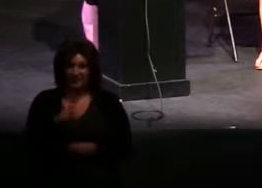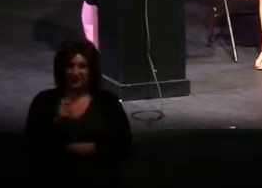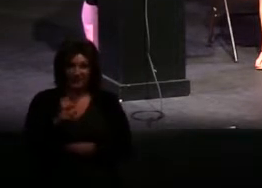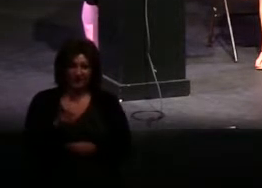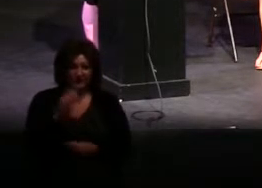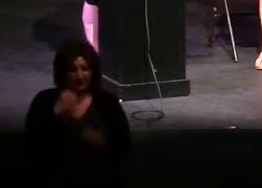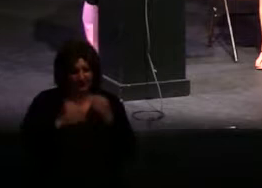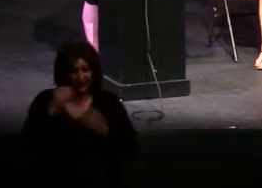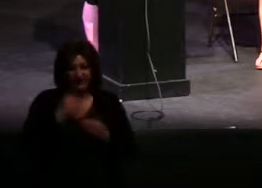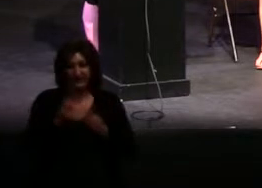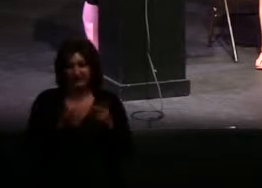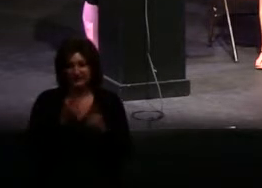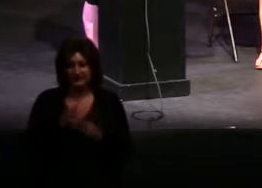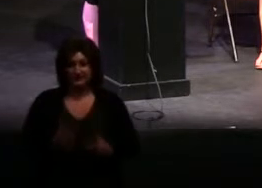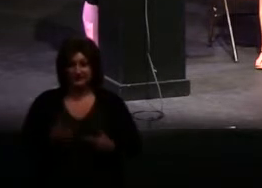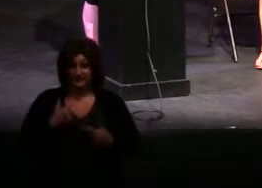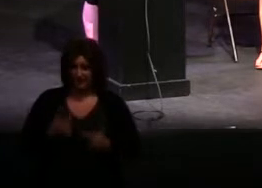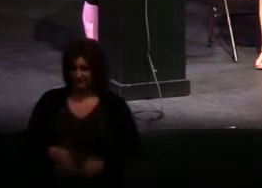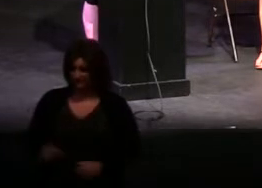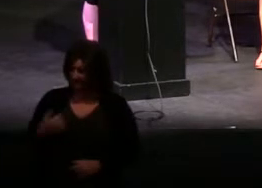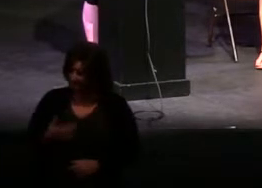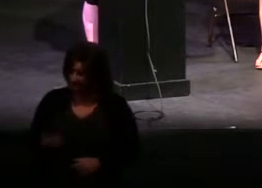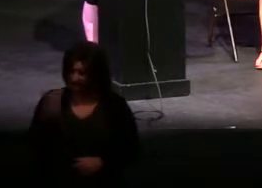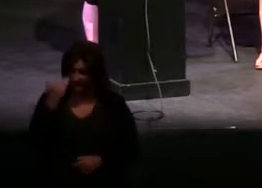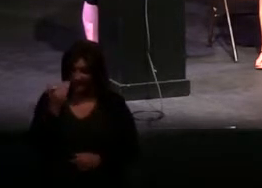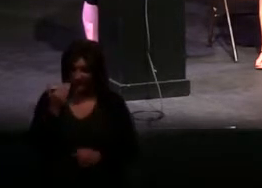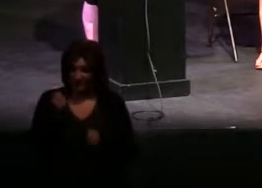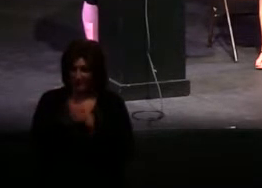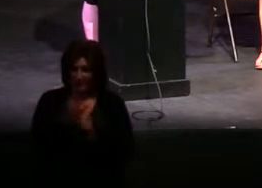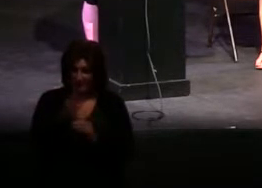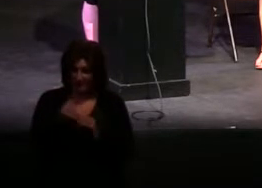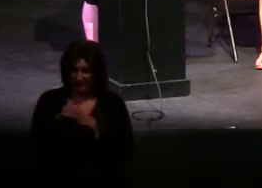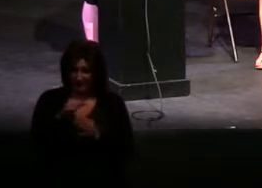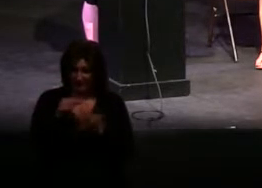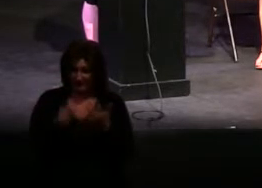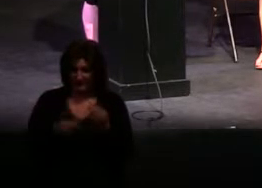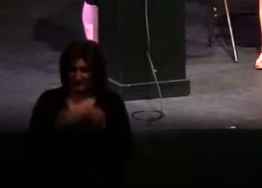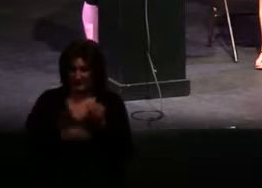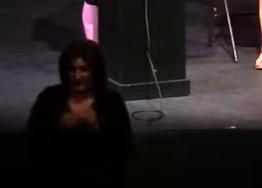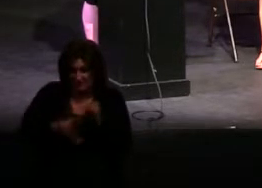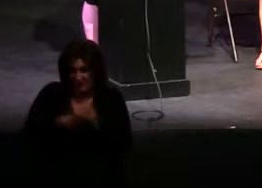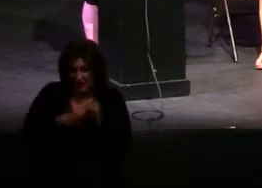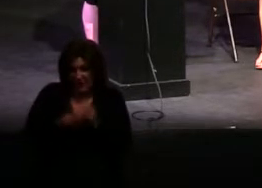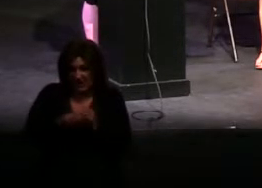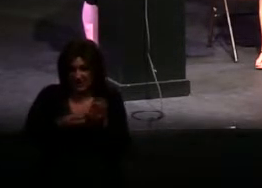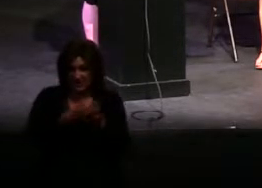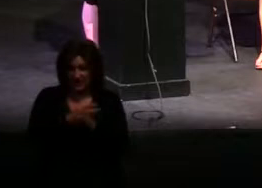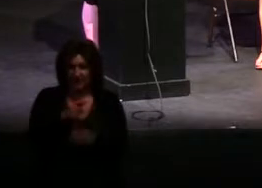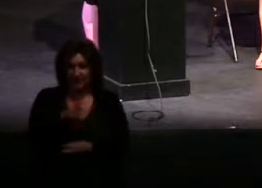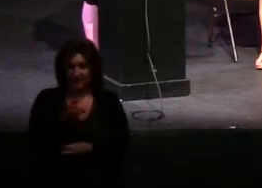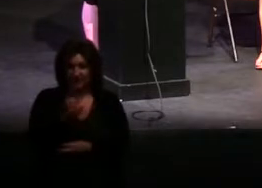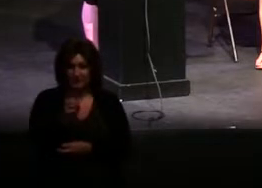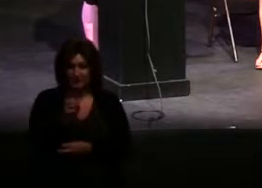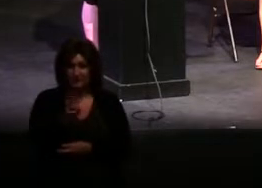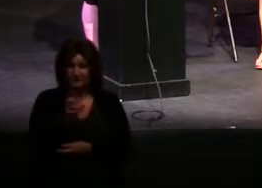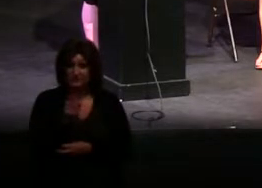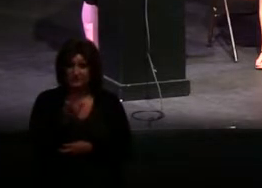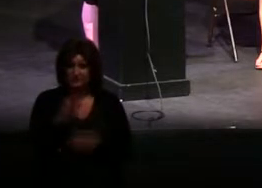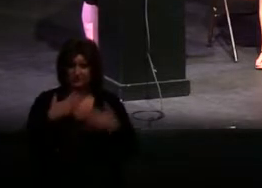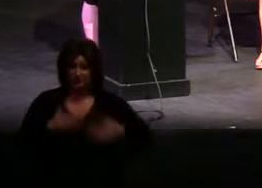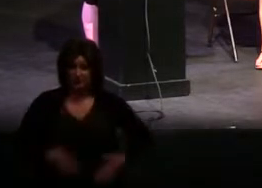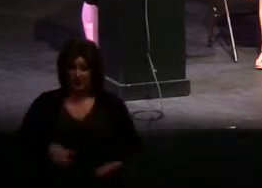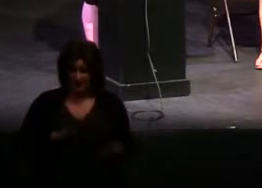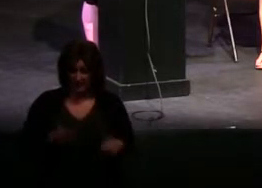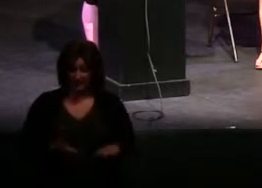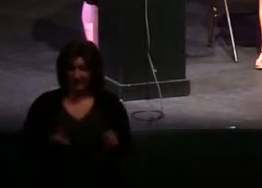existence. Do you realize that with all these extra preservatives, after you're dead and buried, your body will take